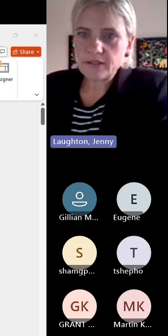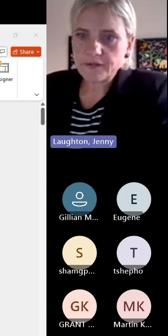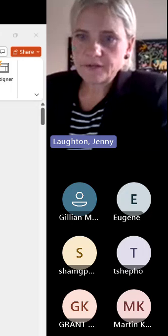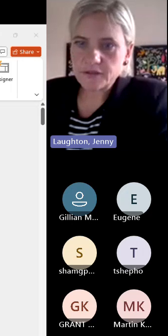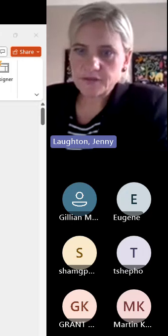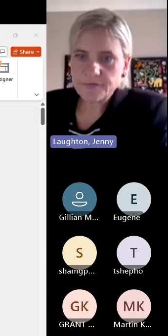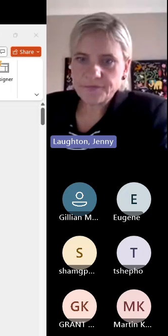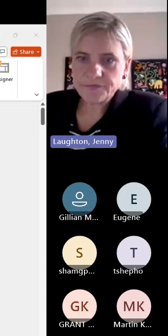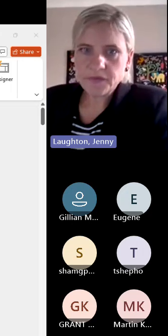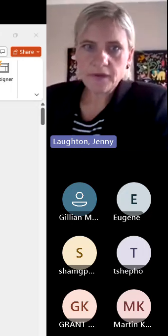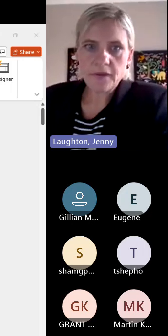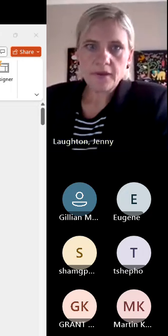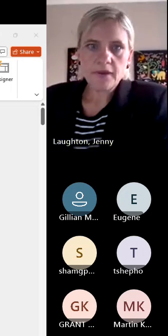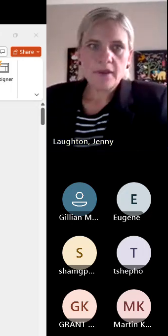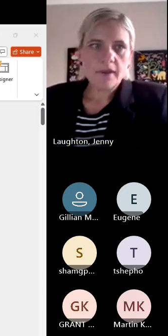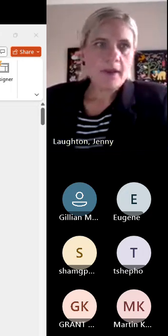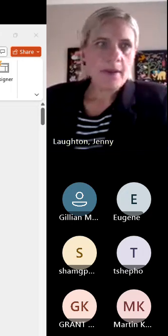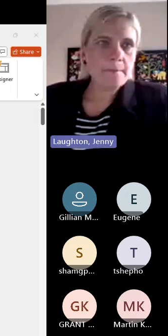Everybody, good afternoon.